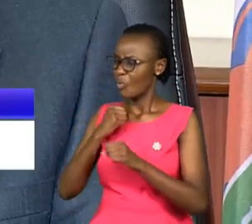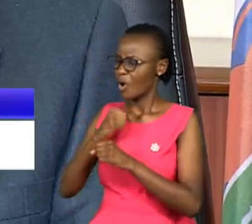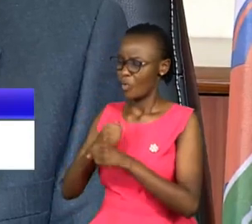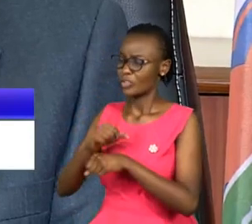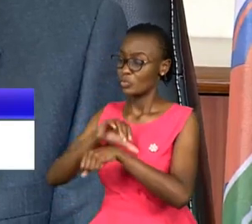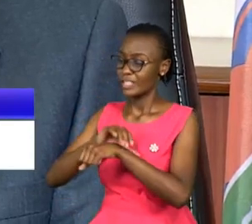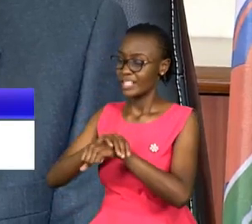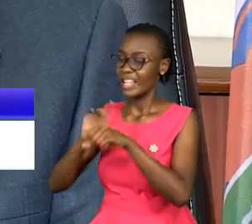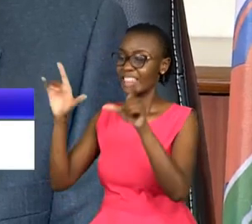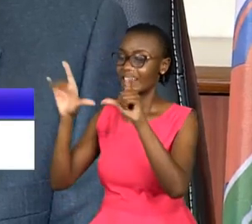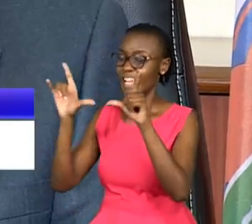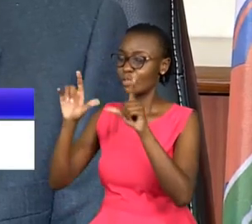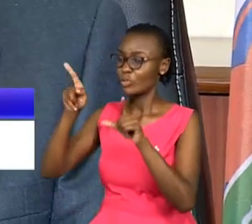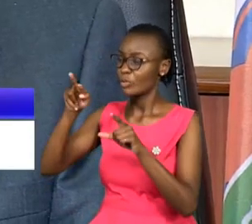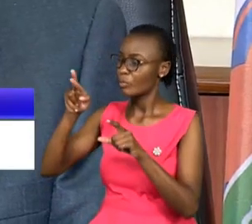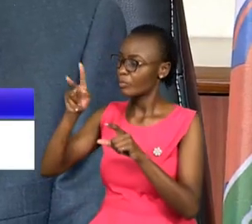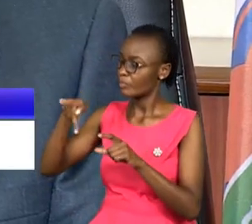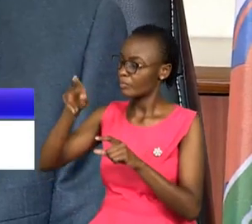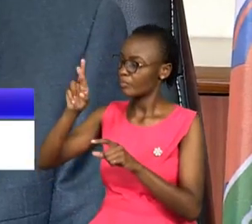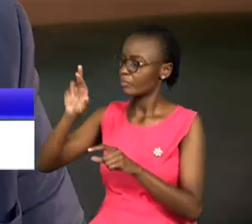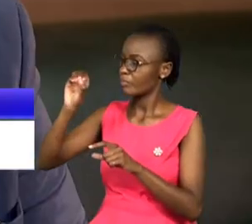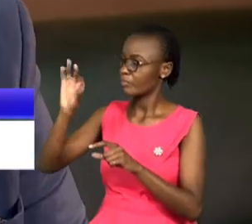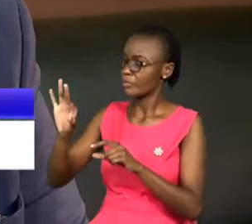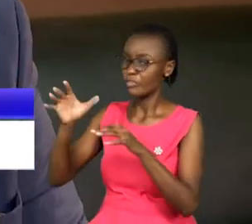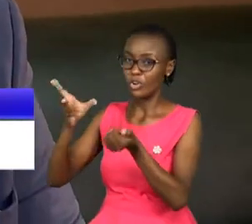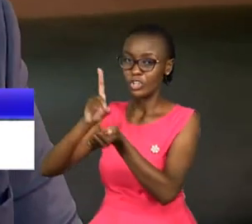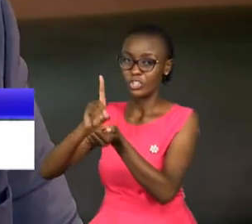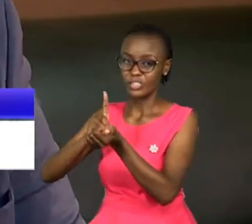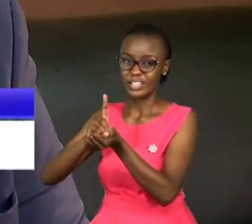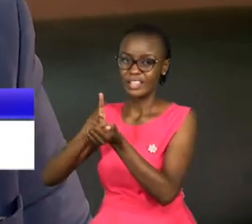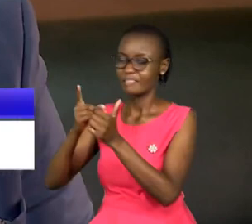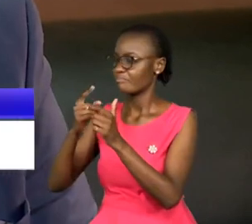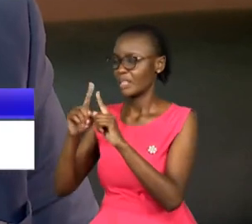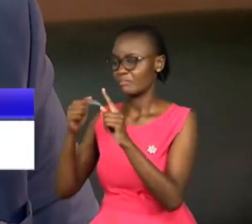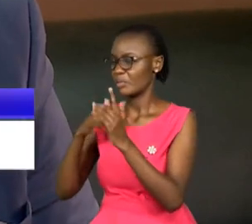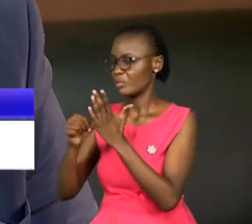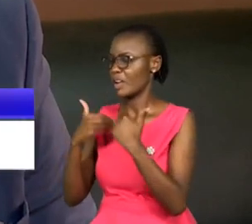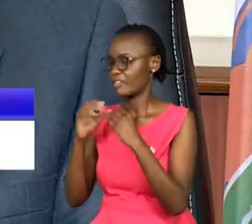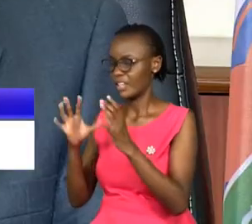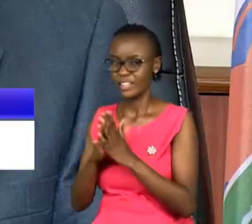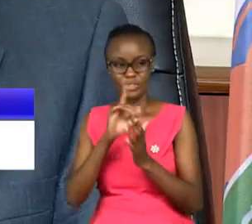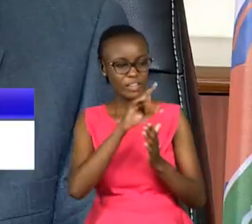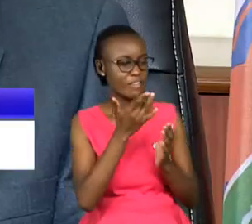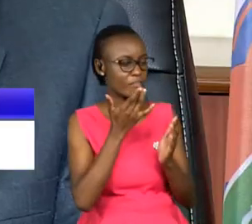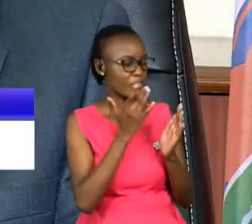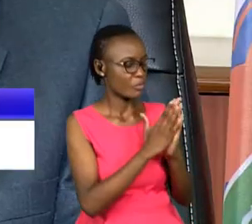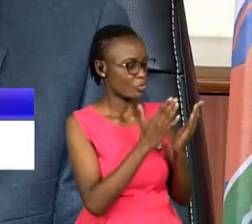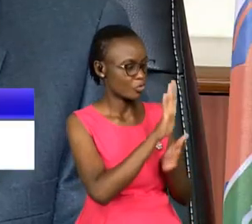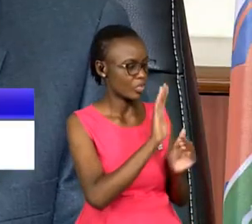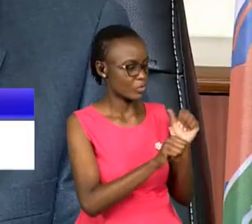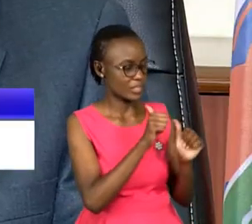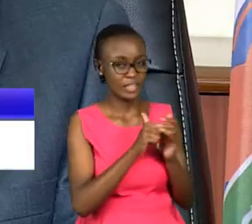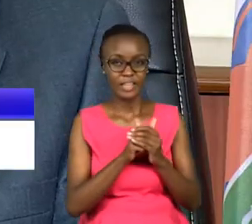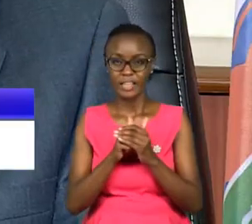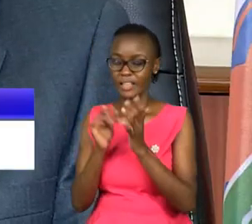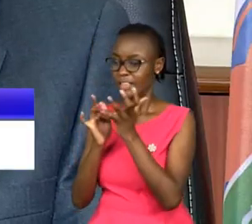is good to recognize, but I have no problem. What's your favorite book? The all-time book is